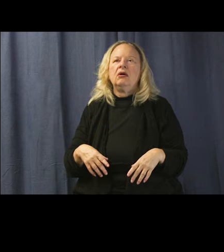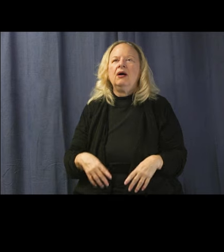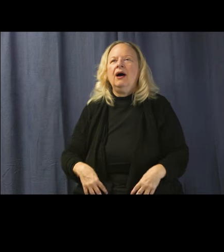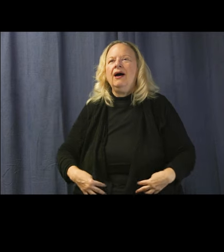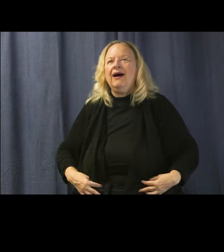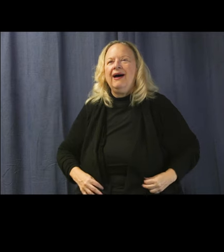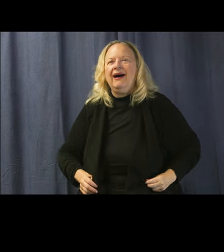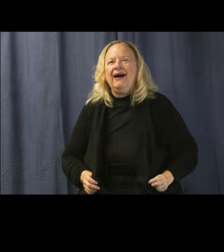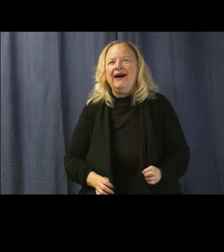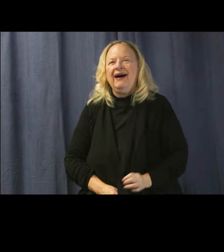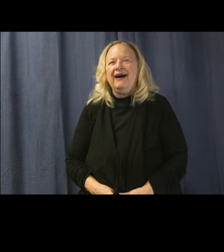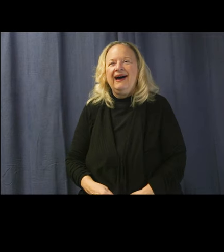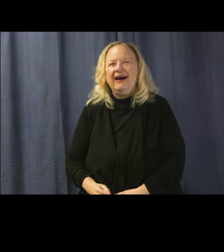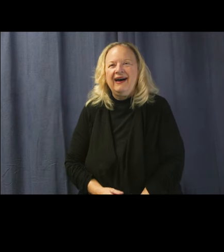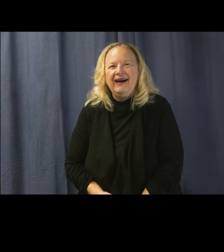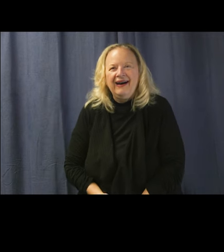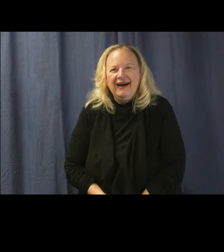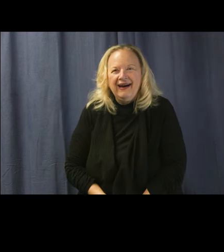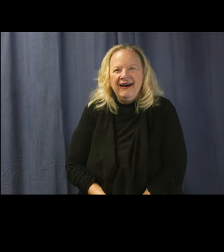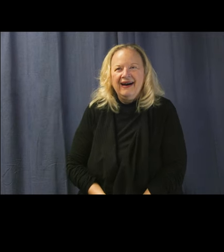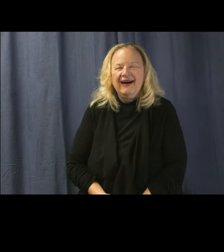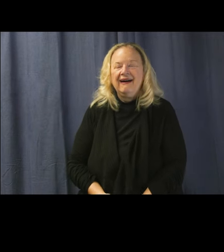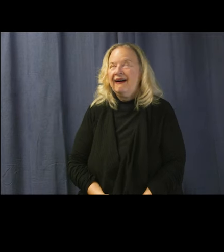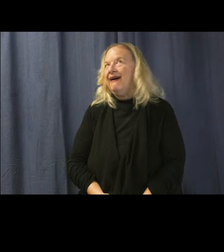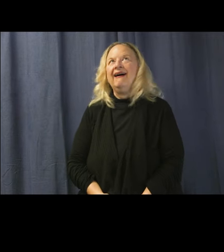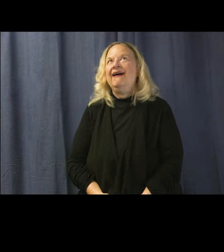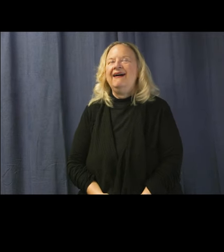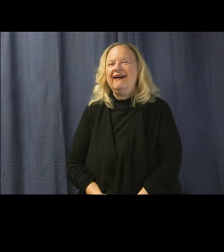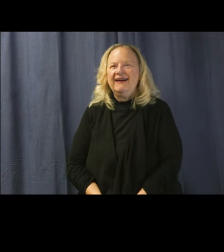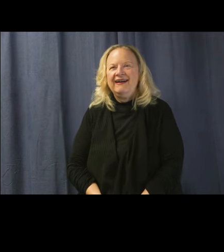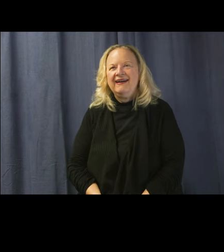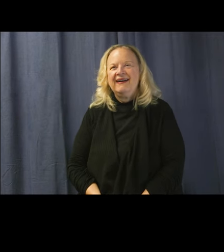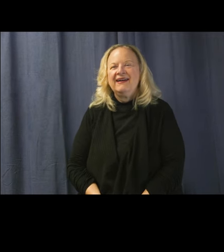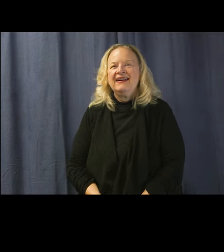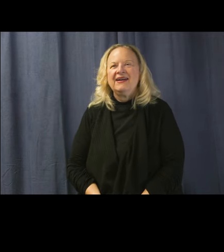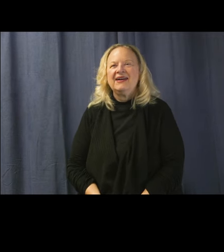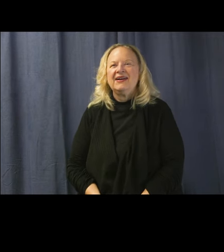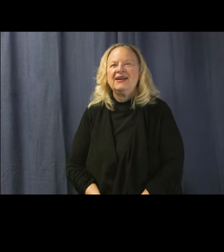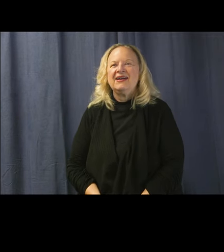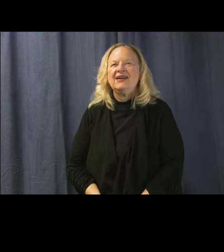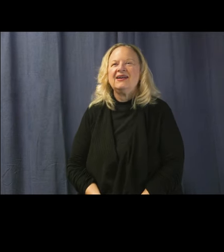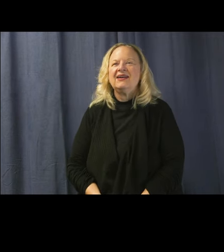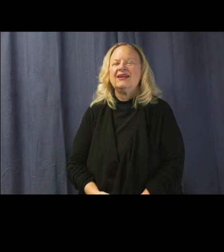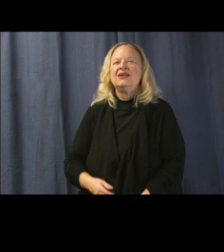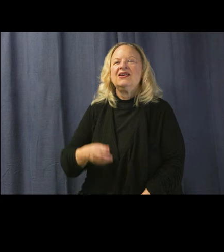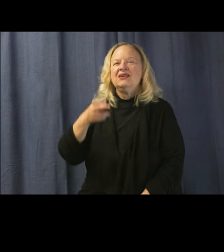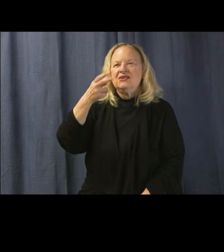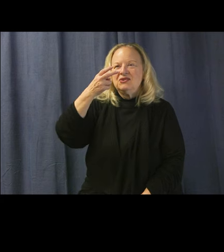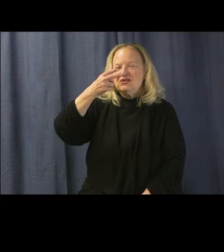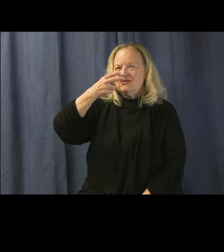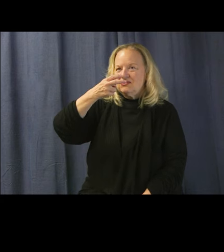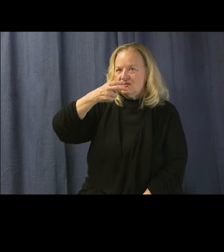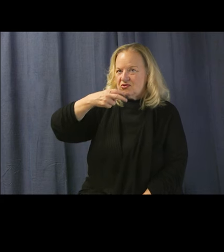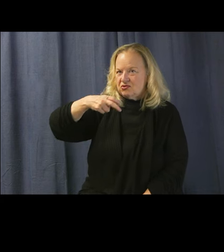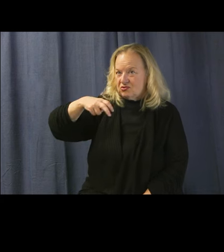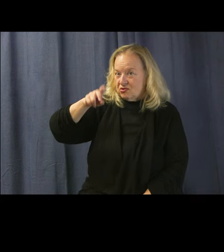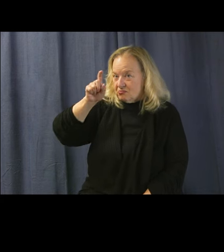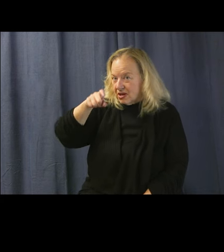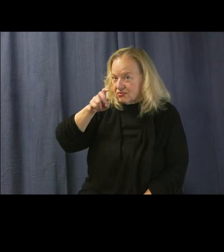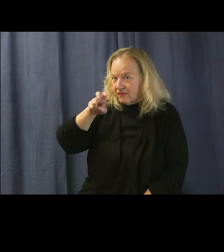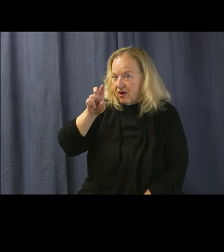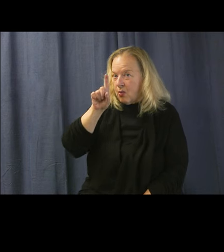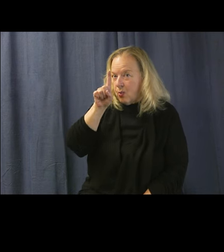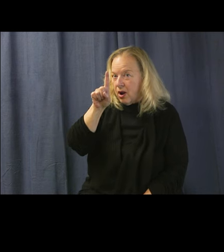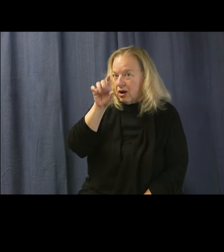Well, that means, as far as it goes, you have